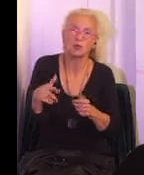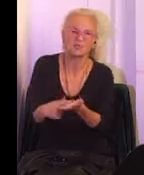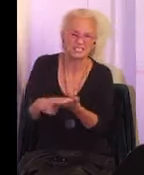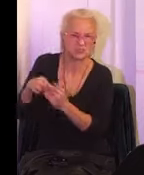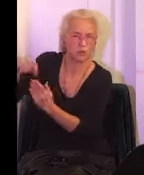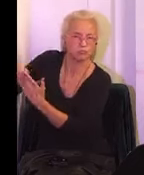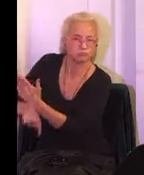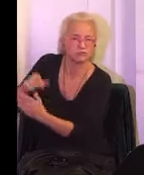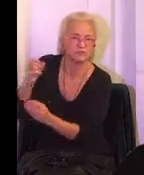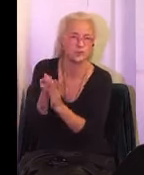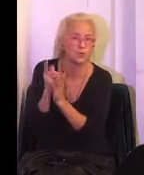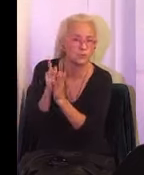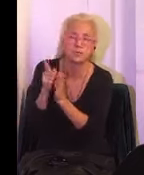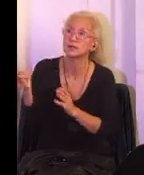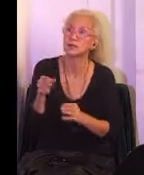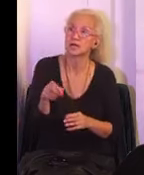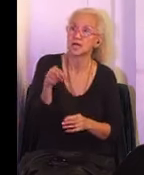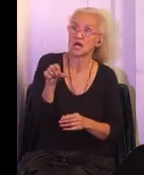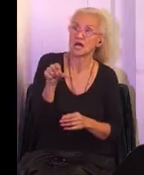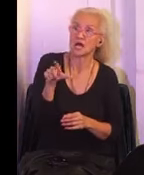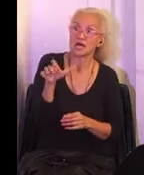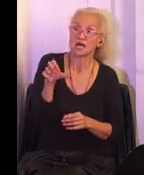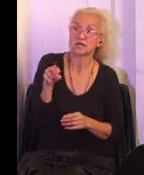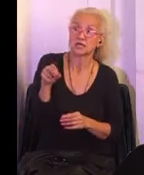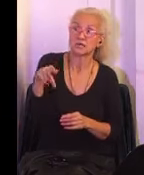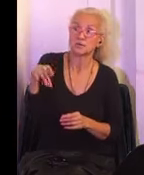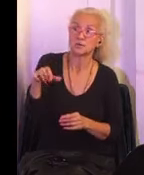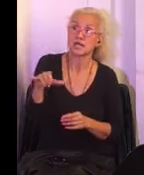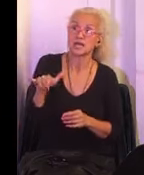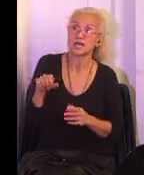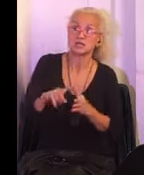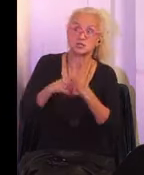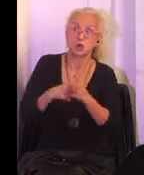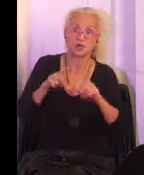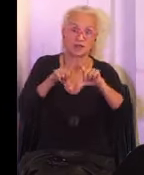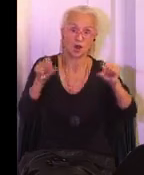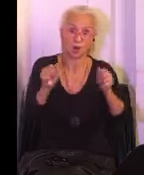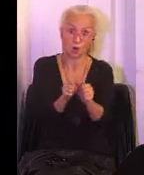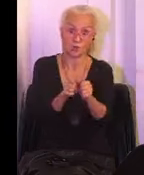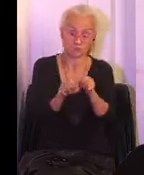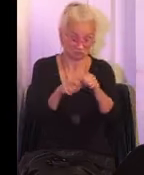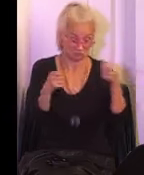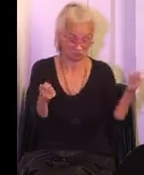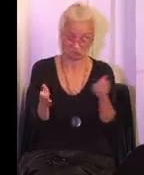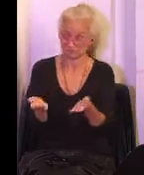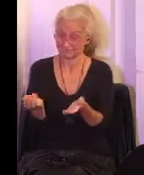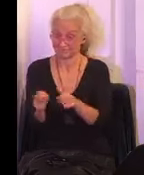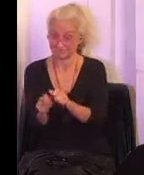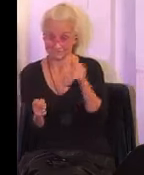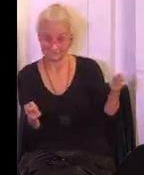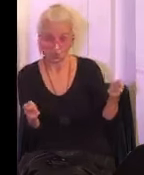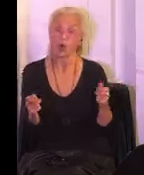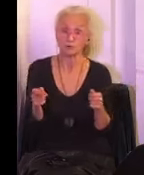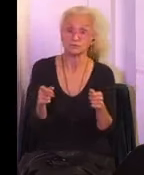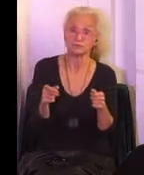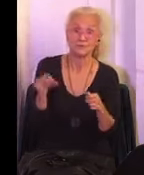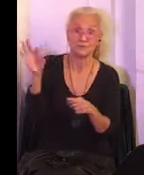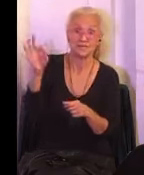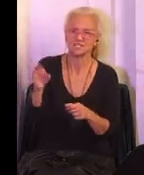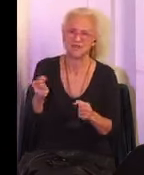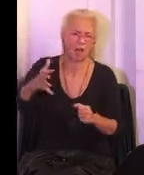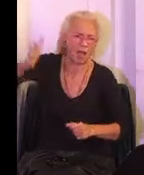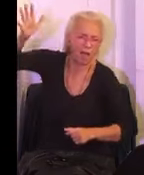a few minutes. Glenn Payne started this card ministry many, many, many moons ago. And those of you